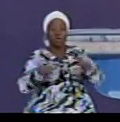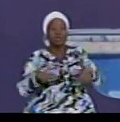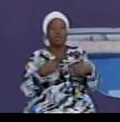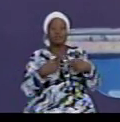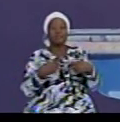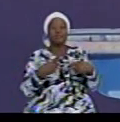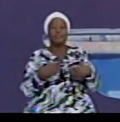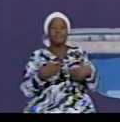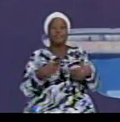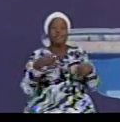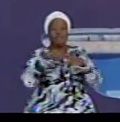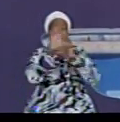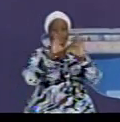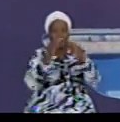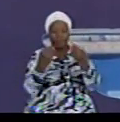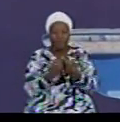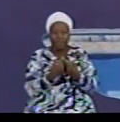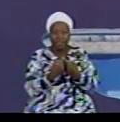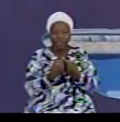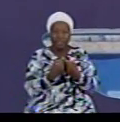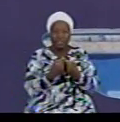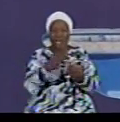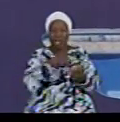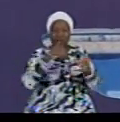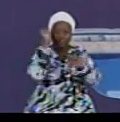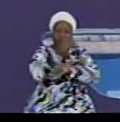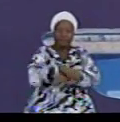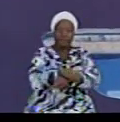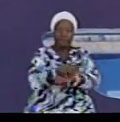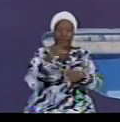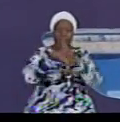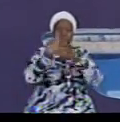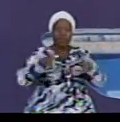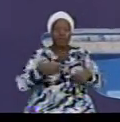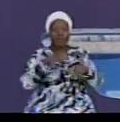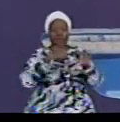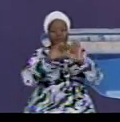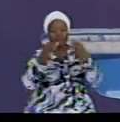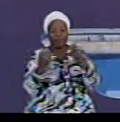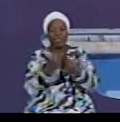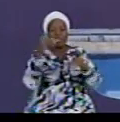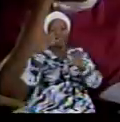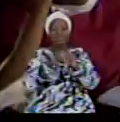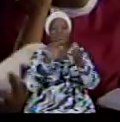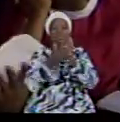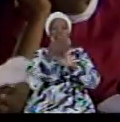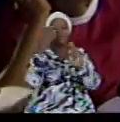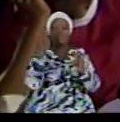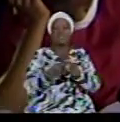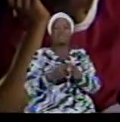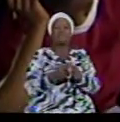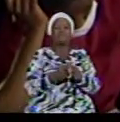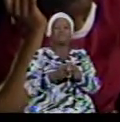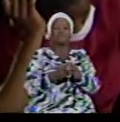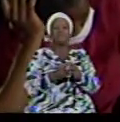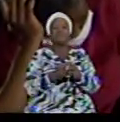life, in your family, will prevail in your life and family in Jesus'